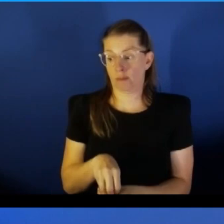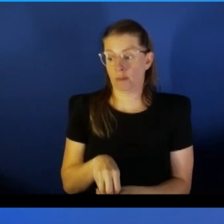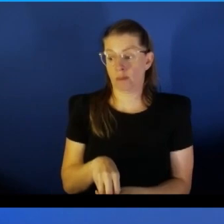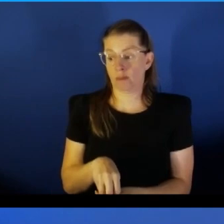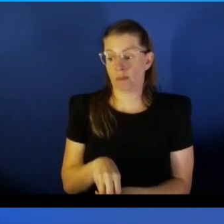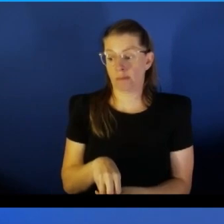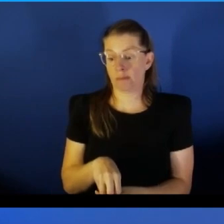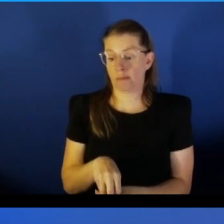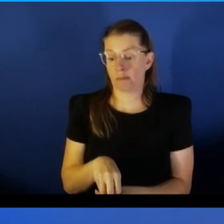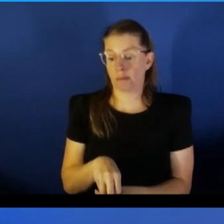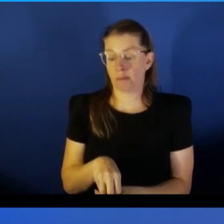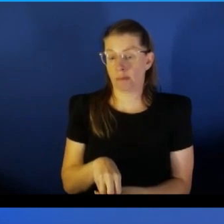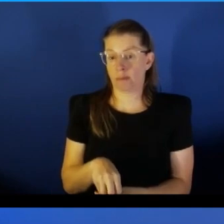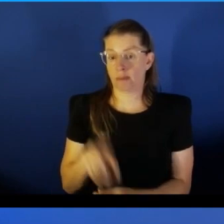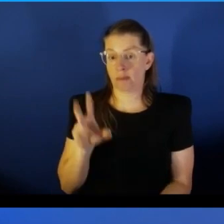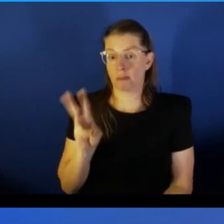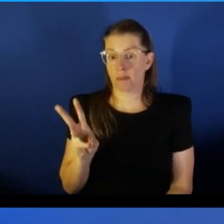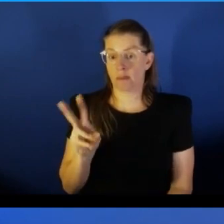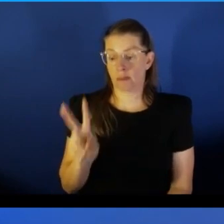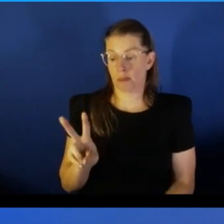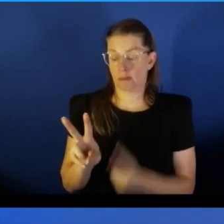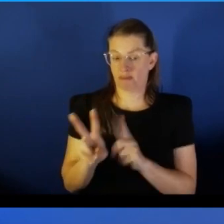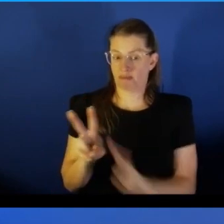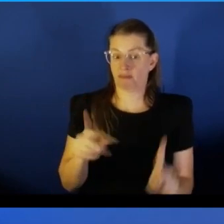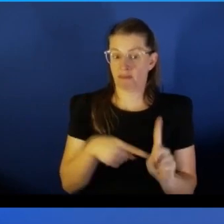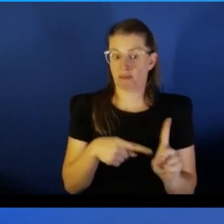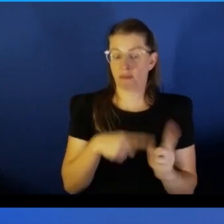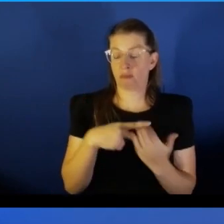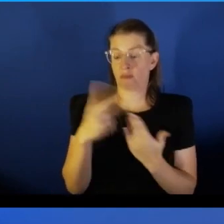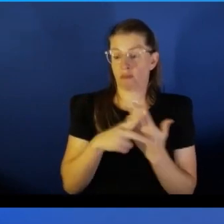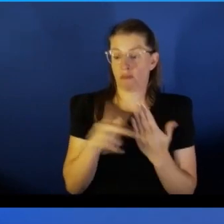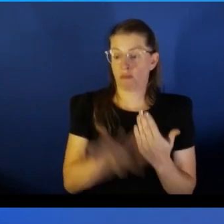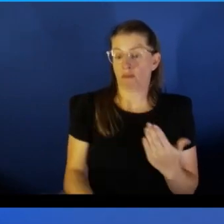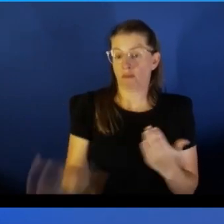one of 62 programs across the state,